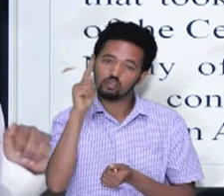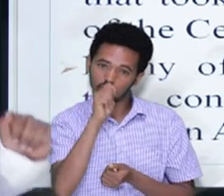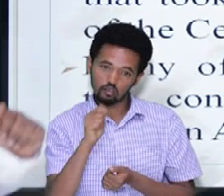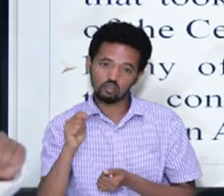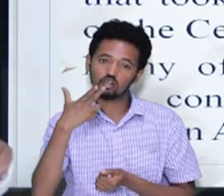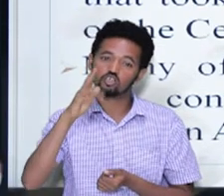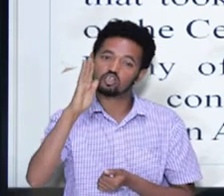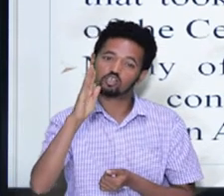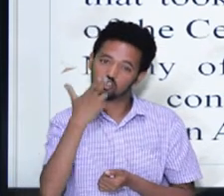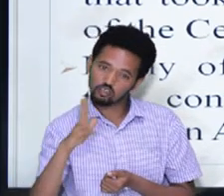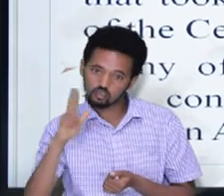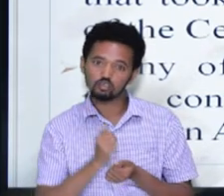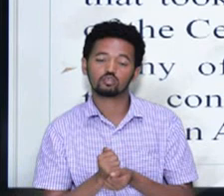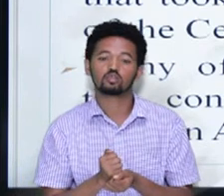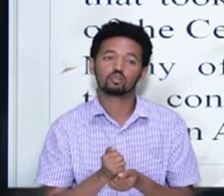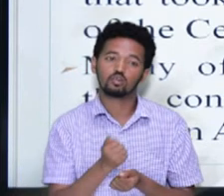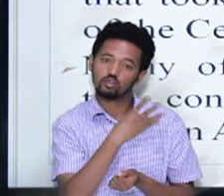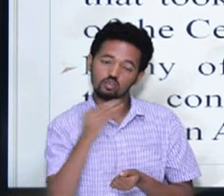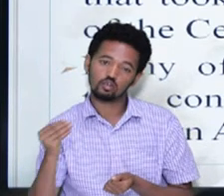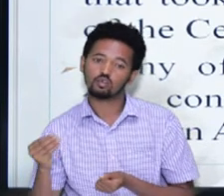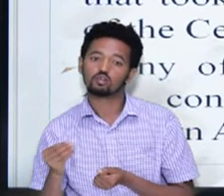period of the Cenozoic Era.